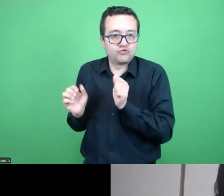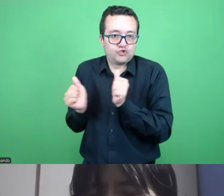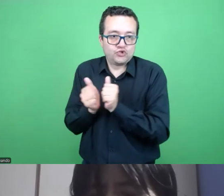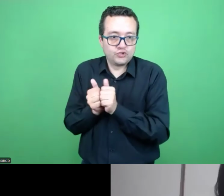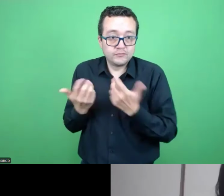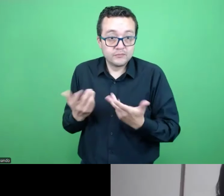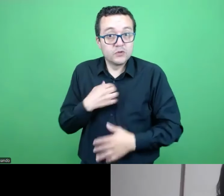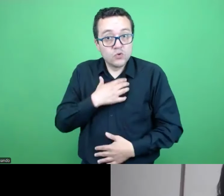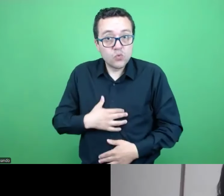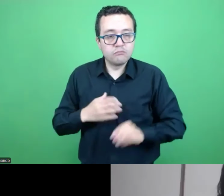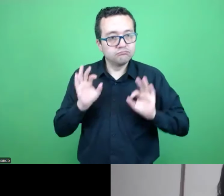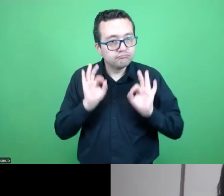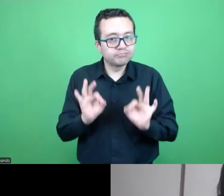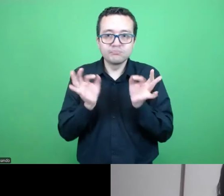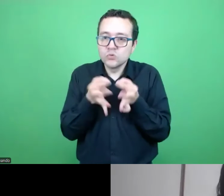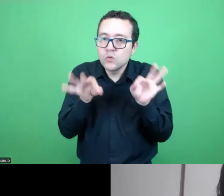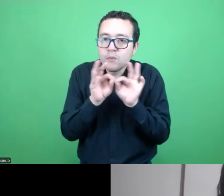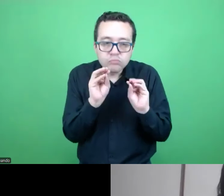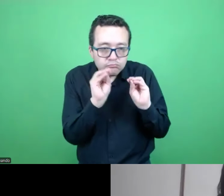today in discussion, which is fantastic.